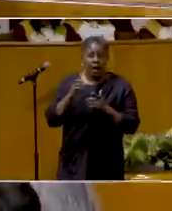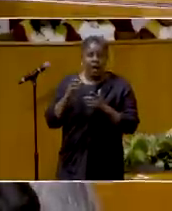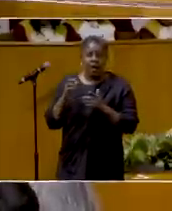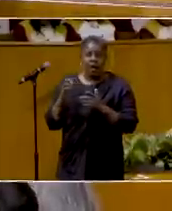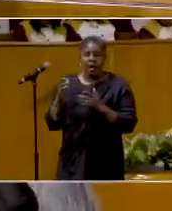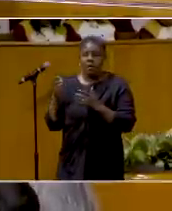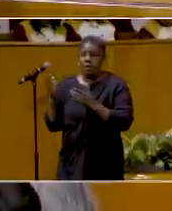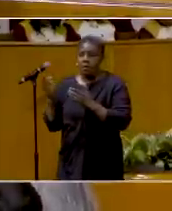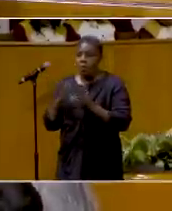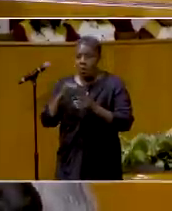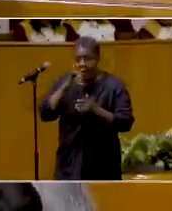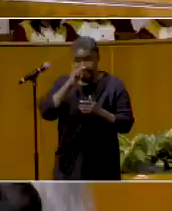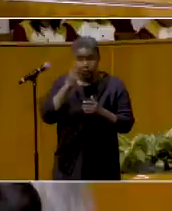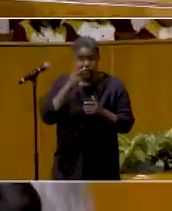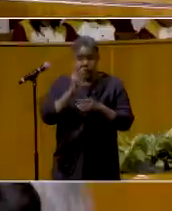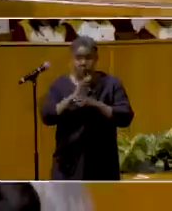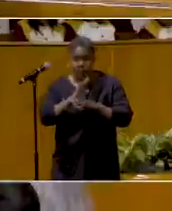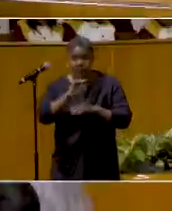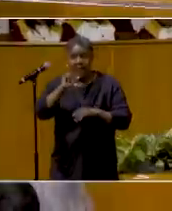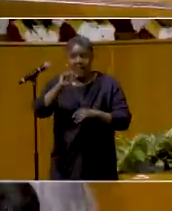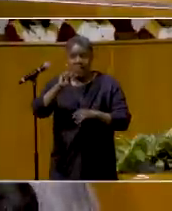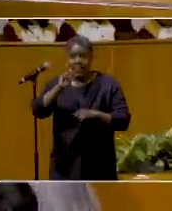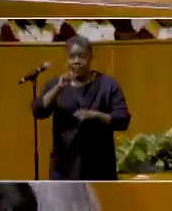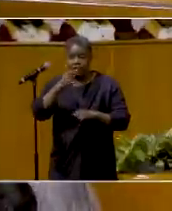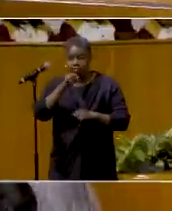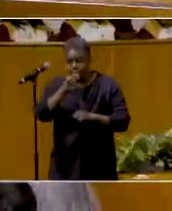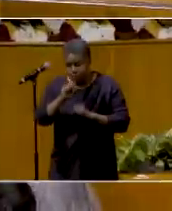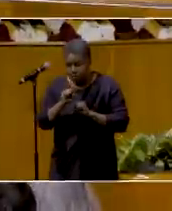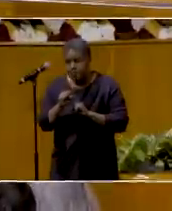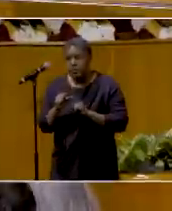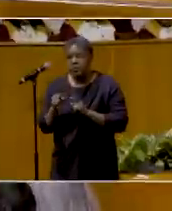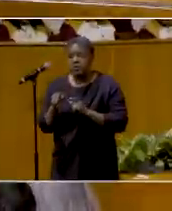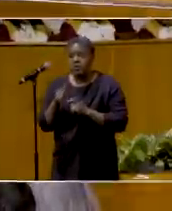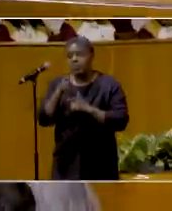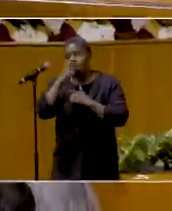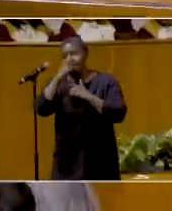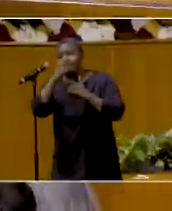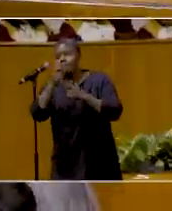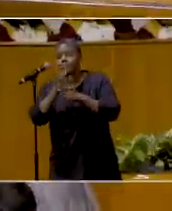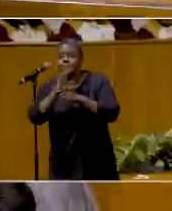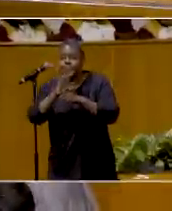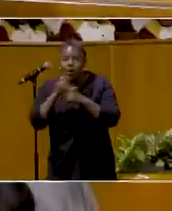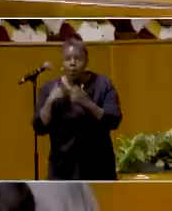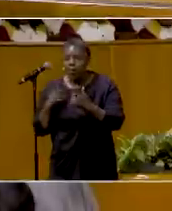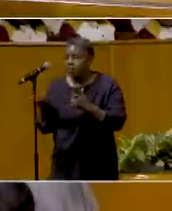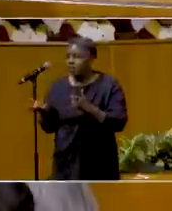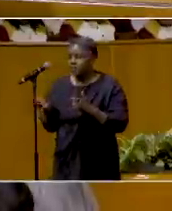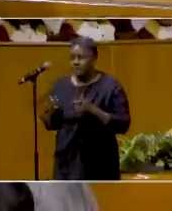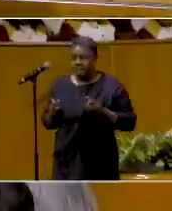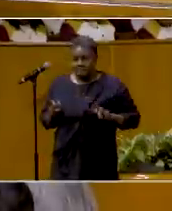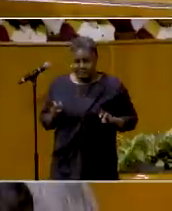the Avengers. We like Marvel movies, we like superheroes. We went to go see Avengers.